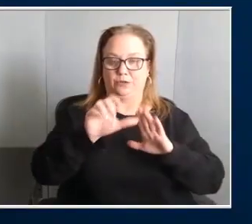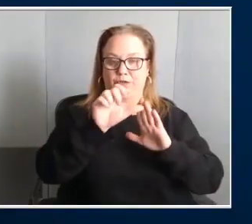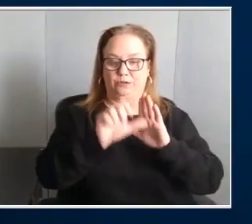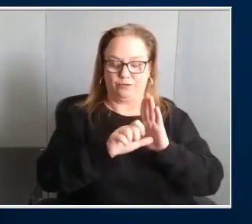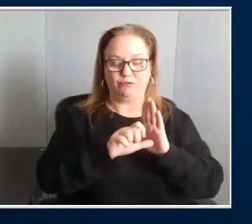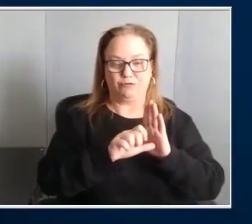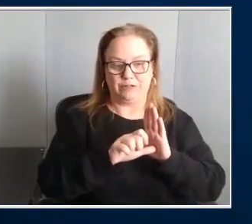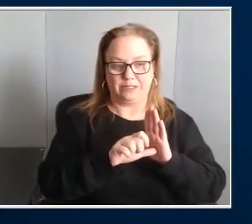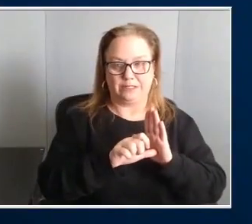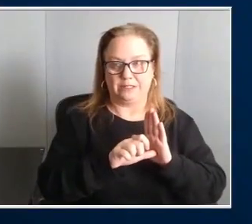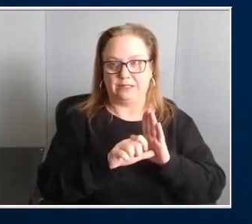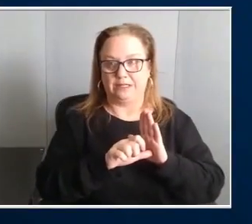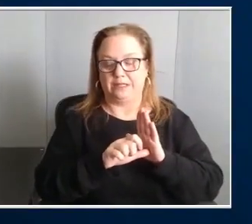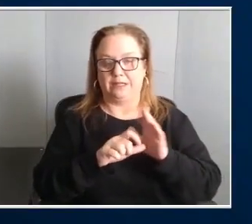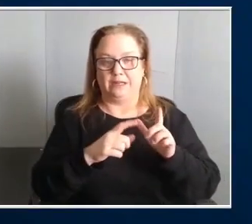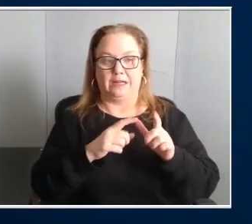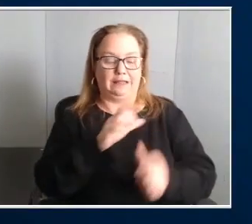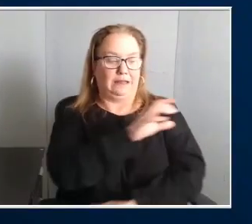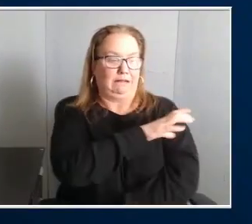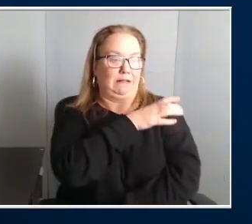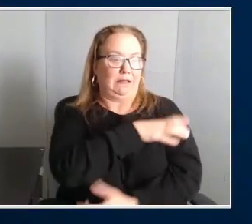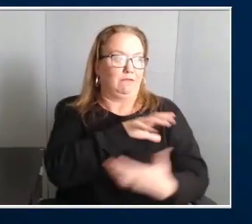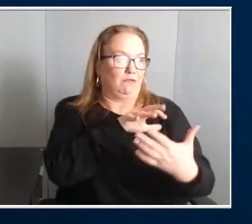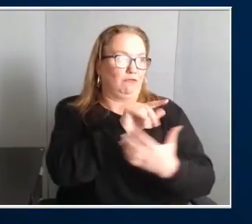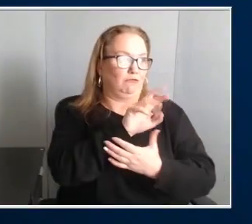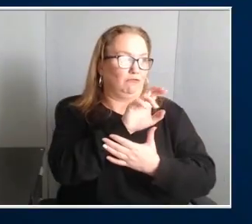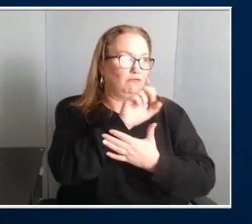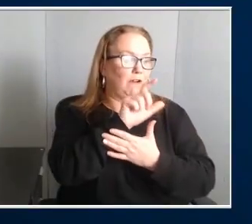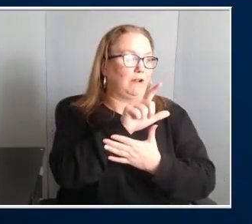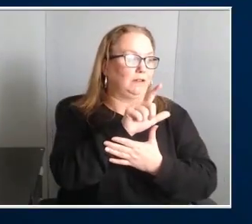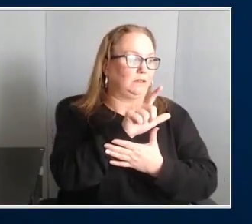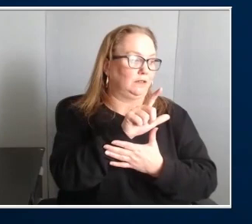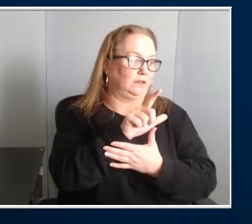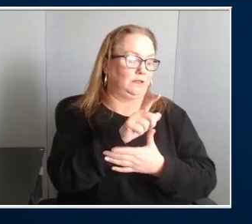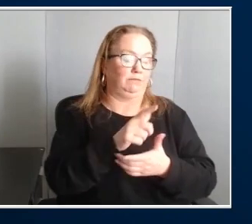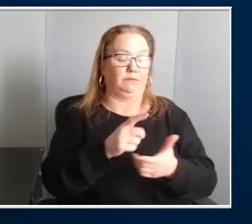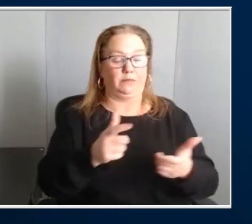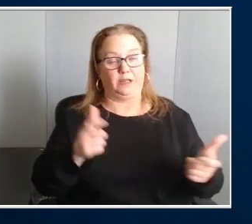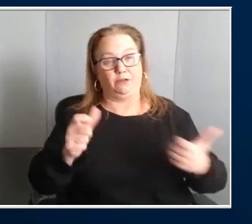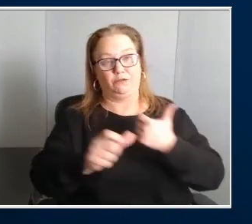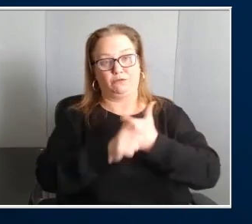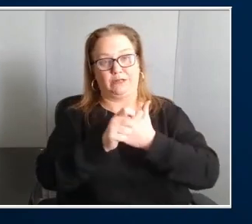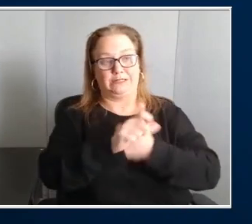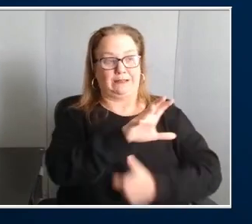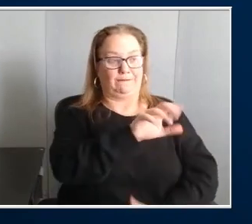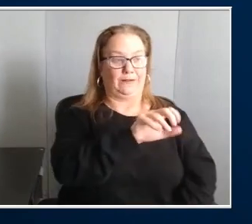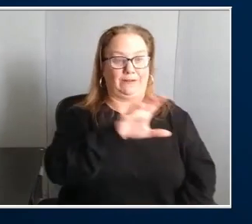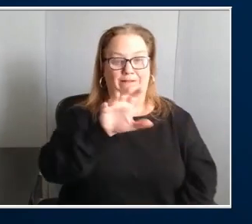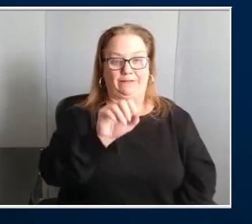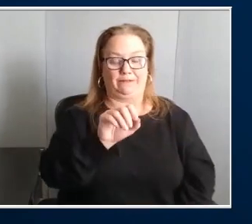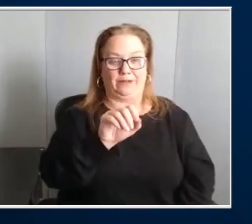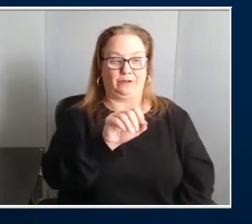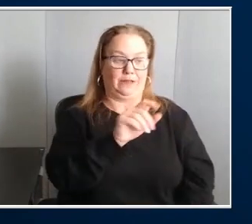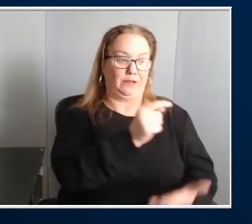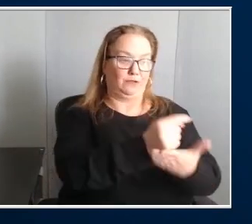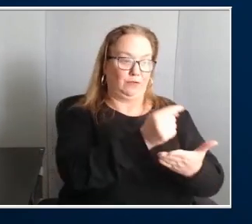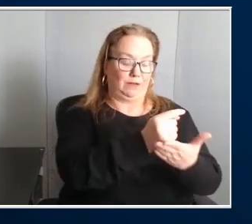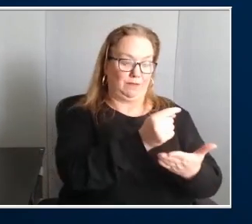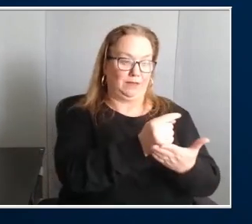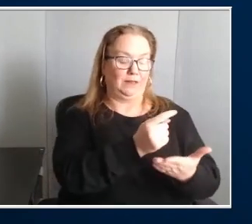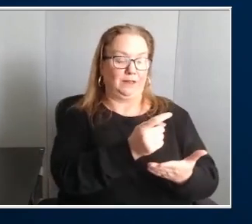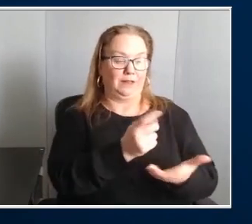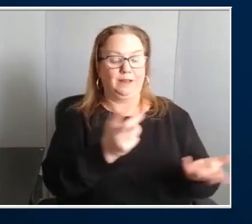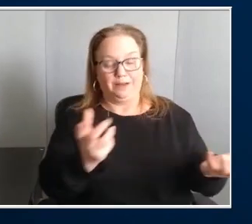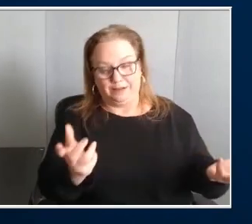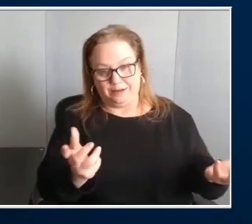to trust us to do these clinical trials. And you're taking a huge risk, because it was a 50-50 shot that you could get the treatment, and you did. And and